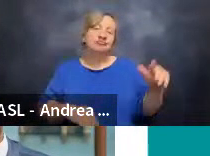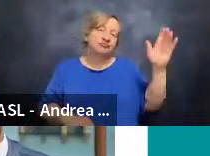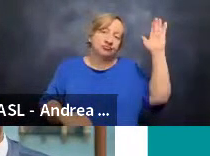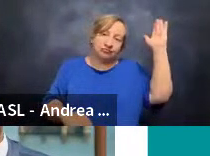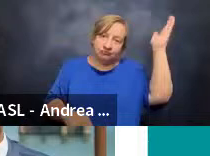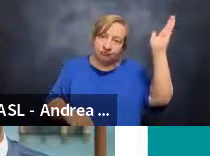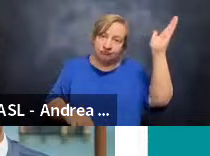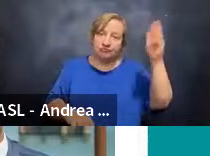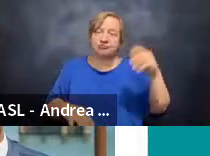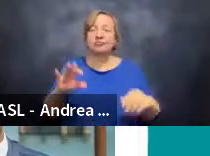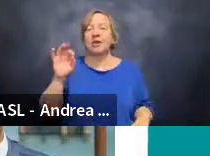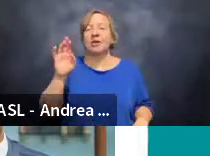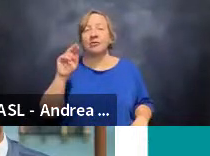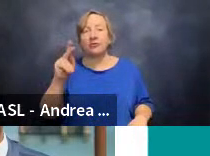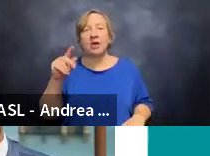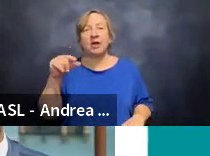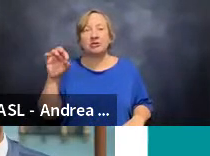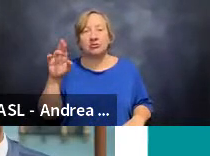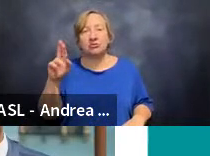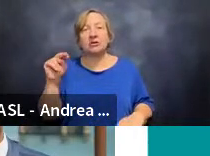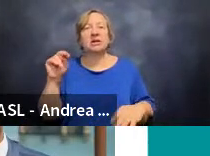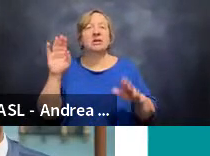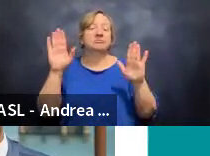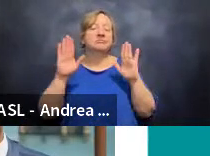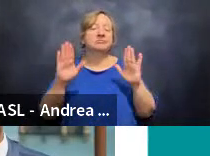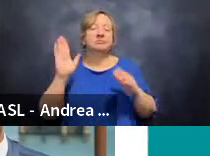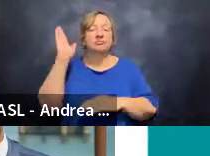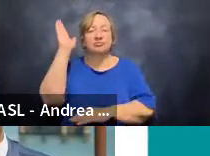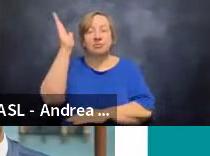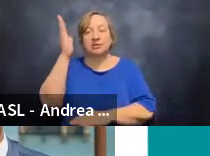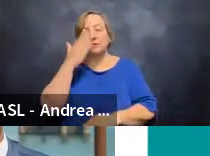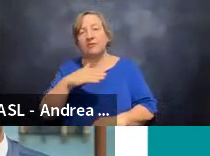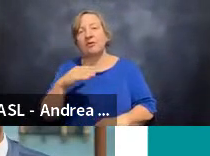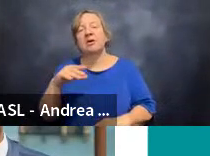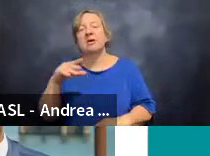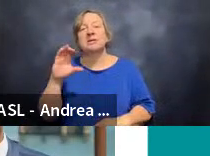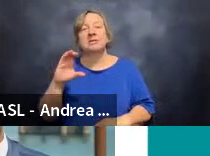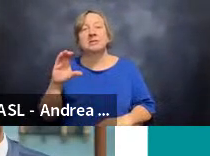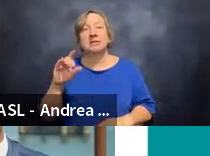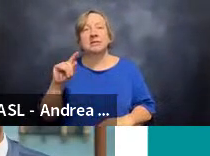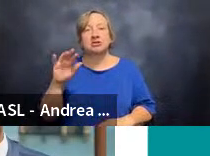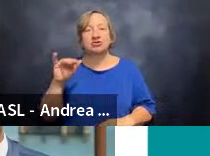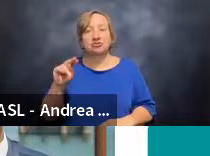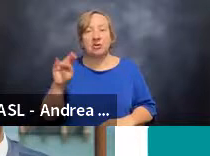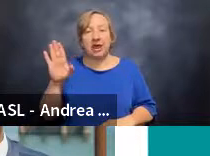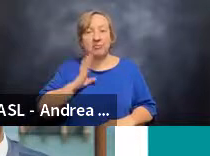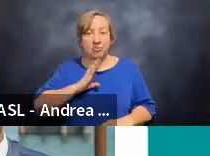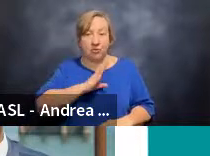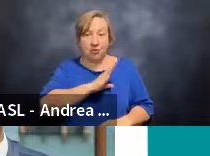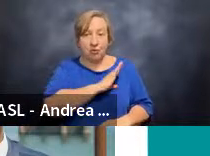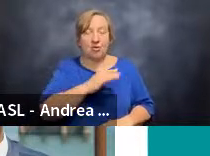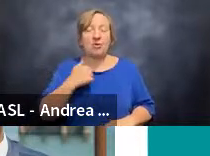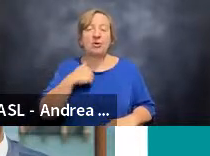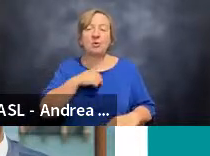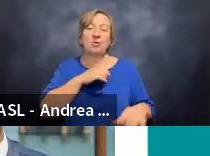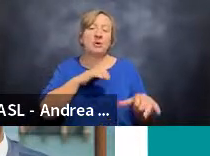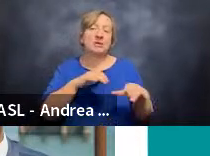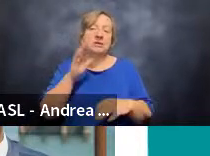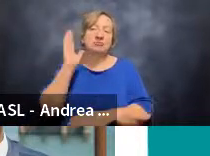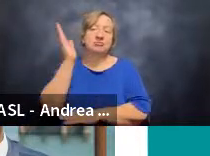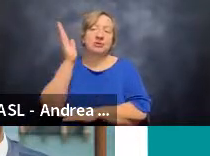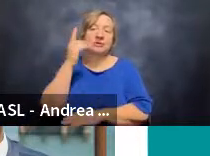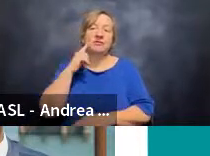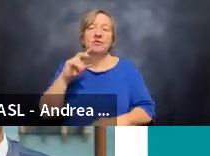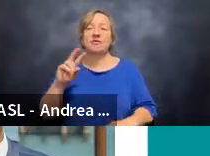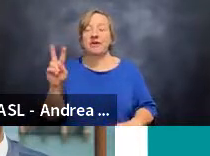Frank Green did an excellent presentation in front of the C-Tran board. We did a presentation for the